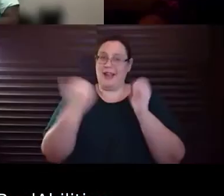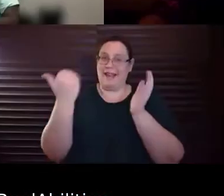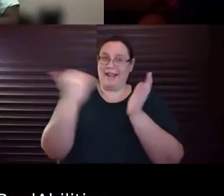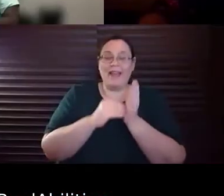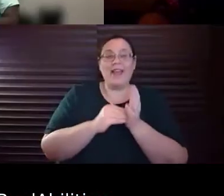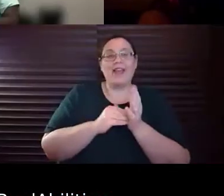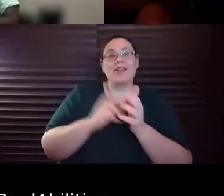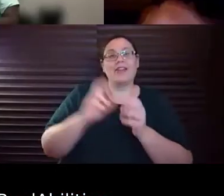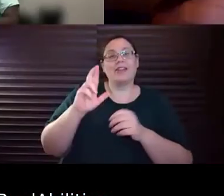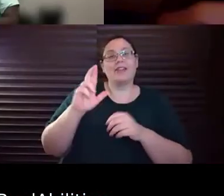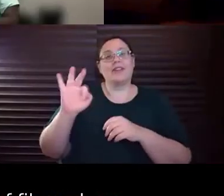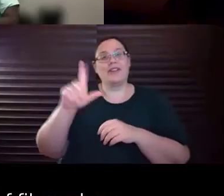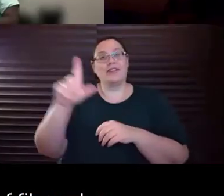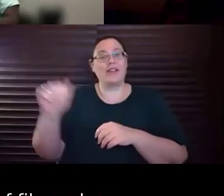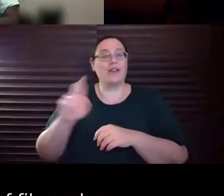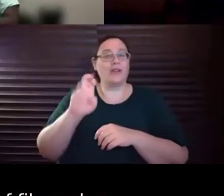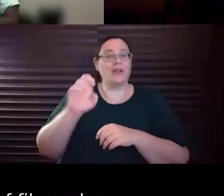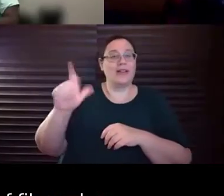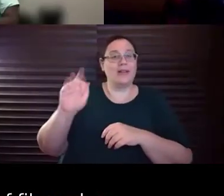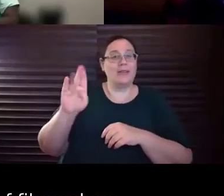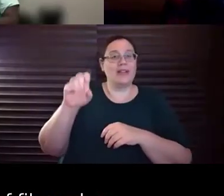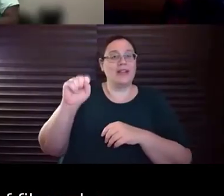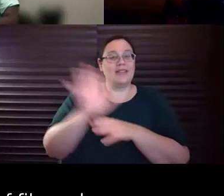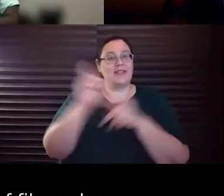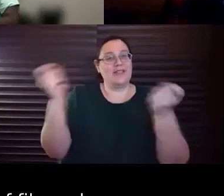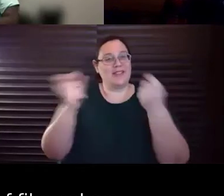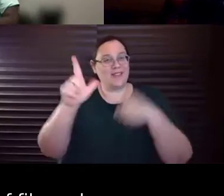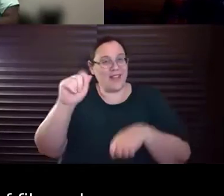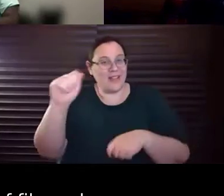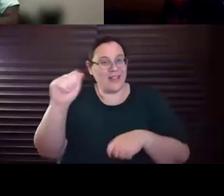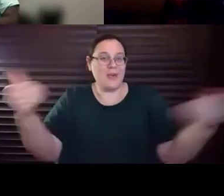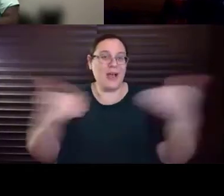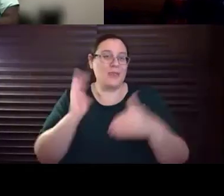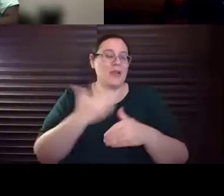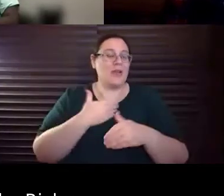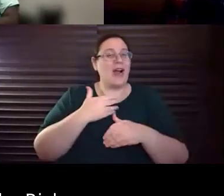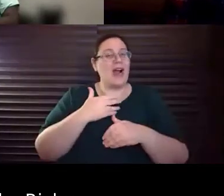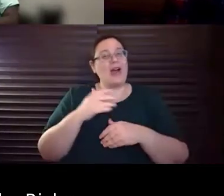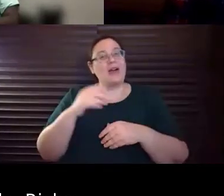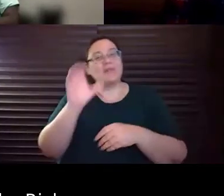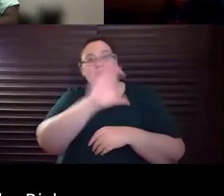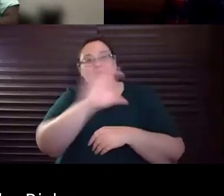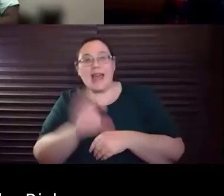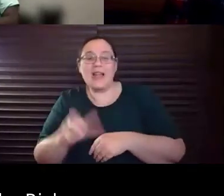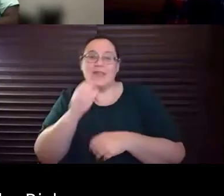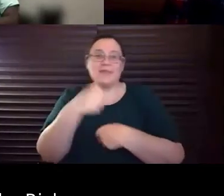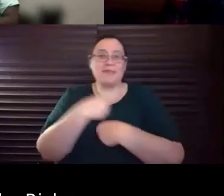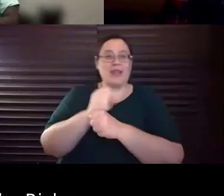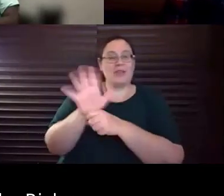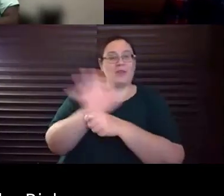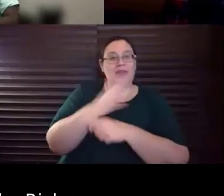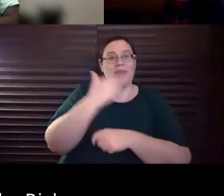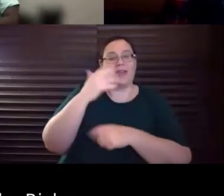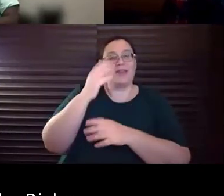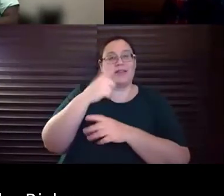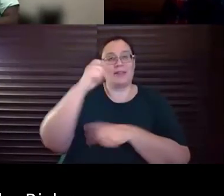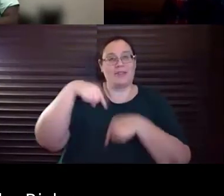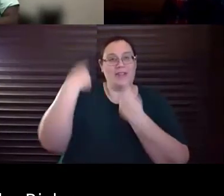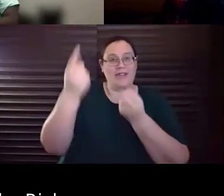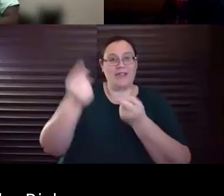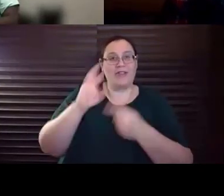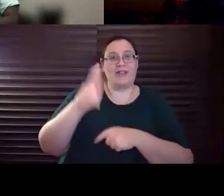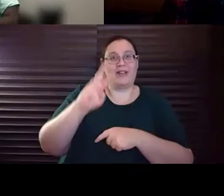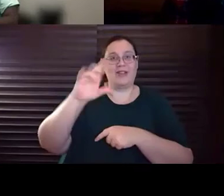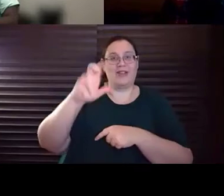ReelAbilities Los Angeles welcomes you to our panel of filmmakers and actors from Best Summer Ever. Michael Randa, Rickey Wilson Jr.,